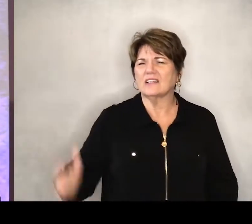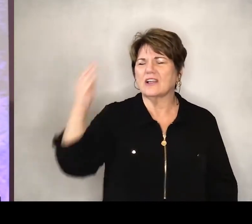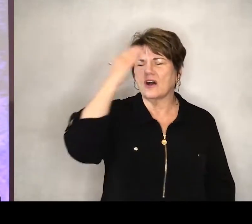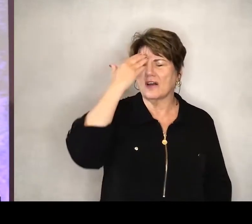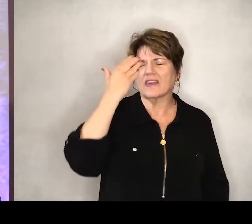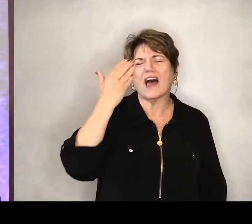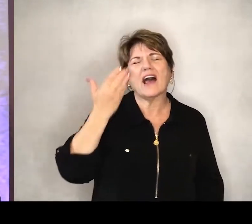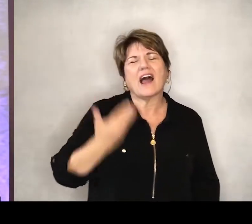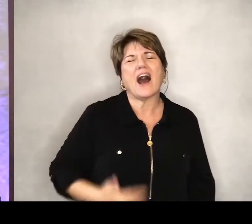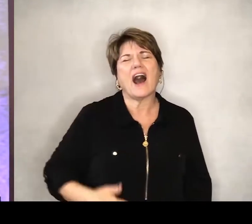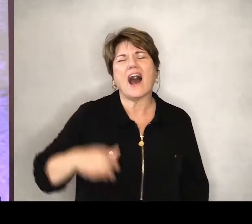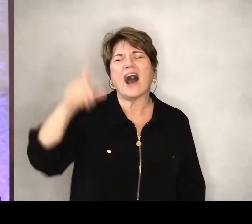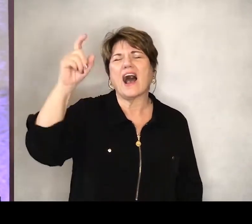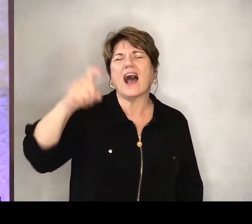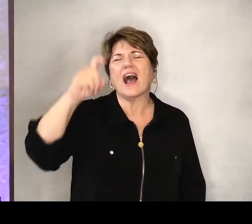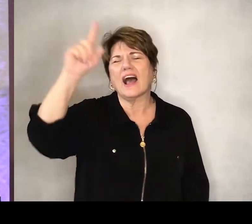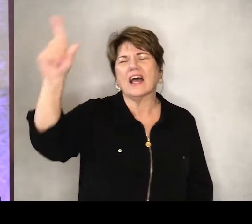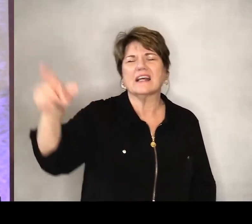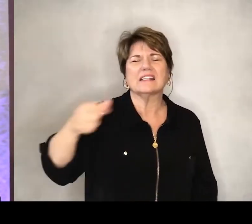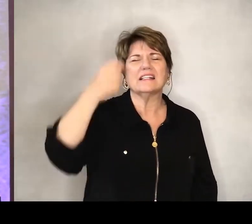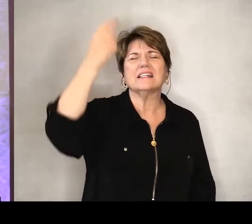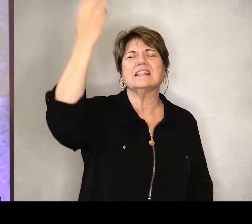I know that I